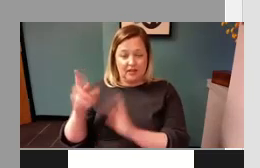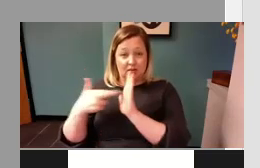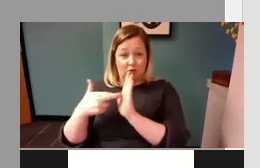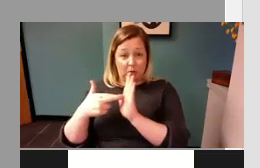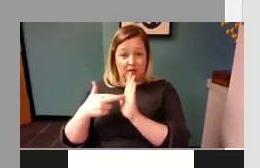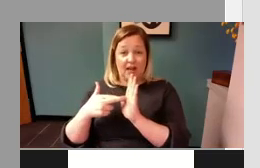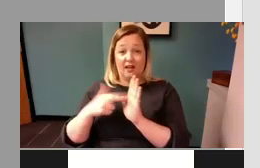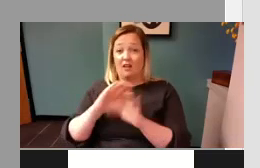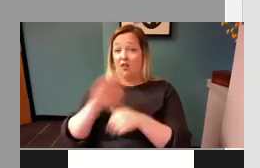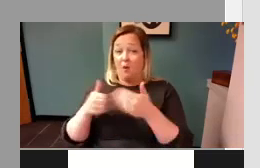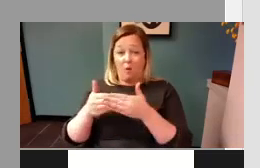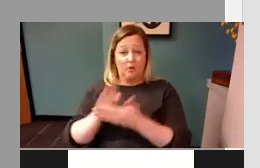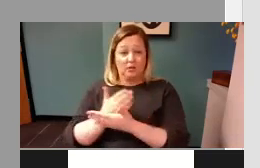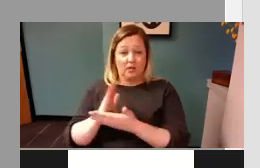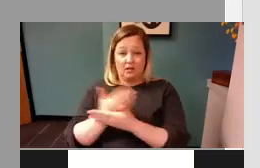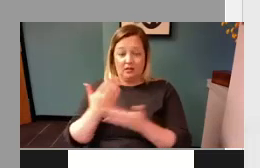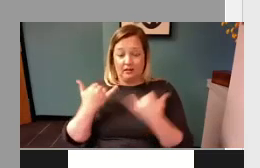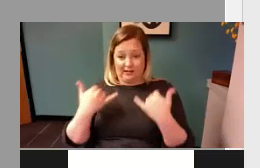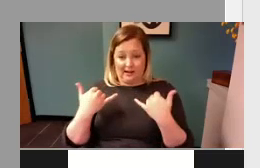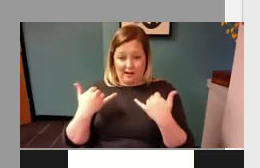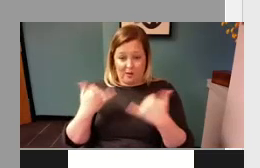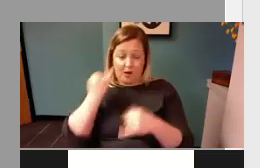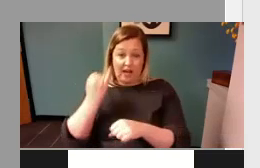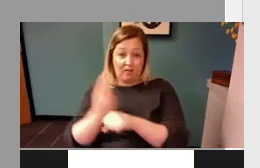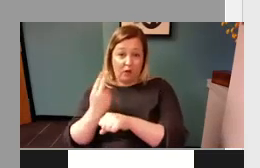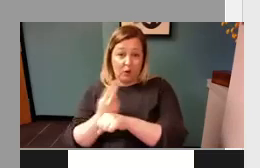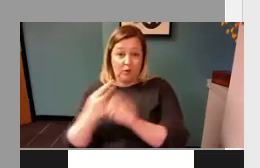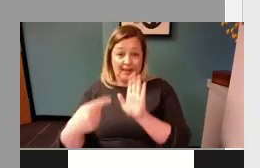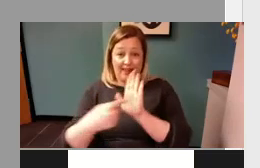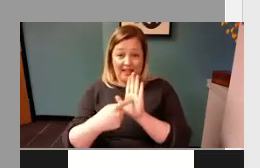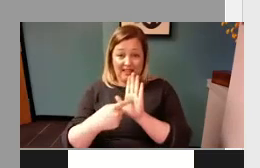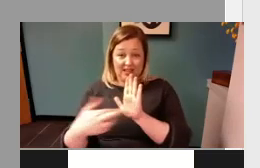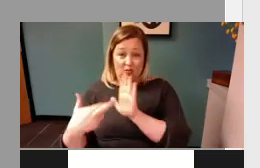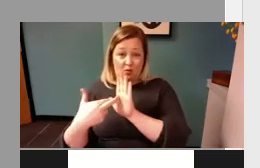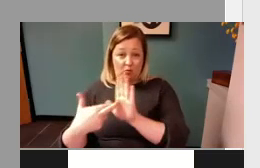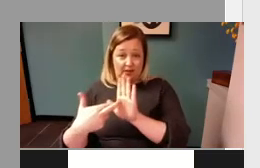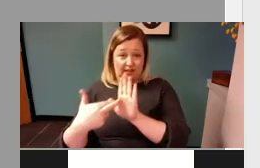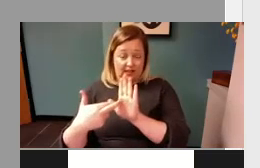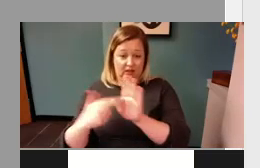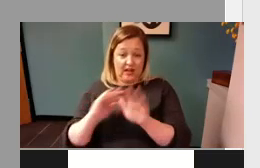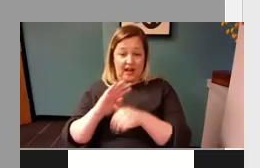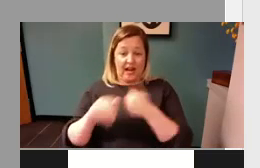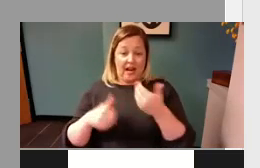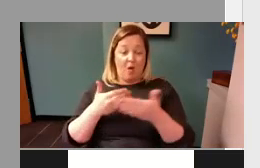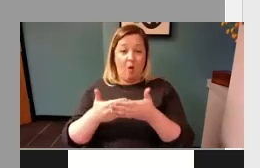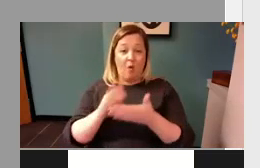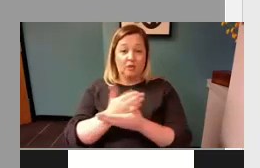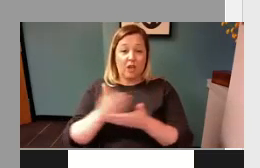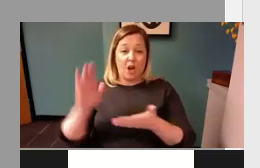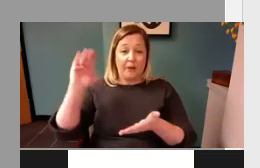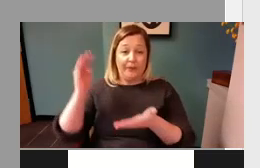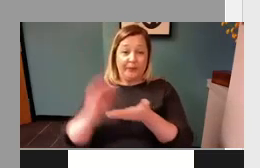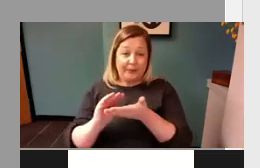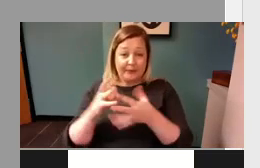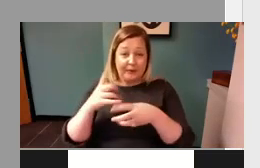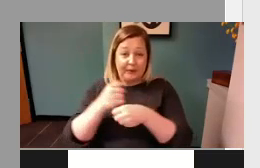particular representation to store our song, our entire song now gets down to 213 megabits. That is basically